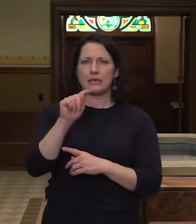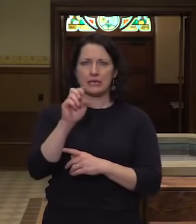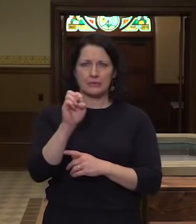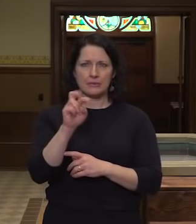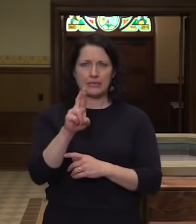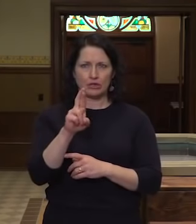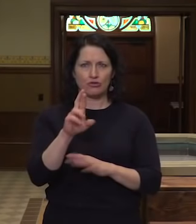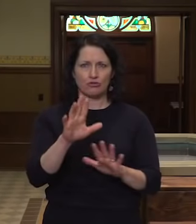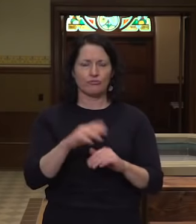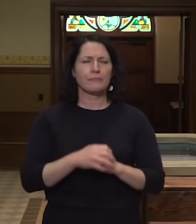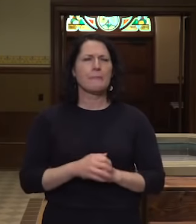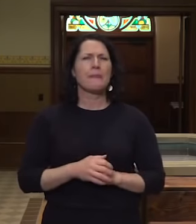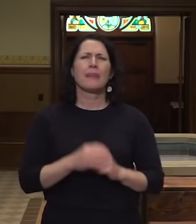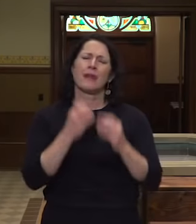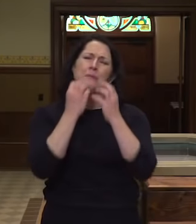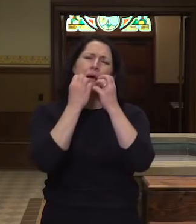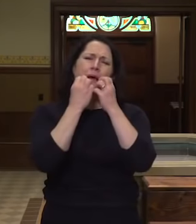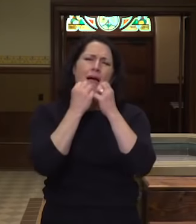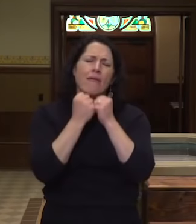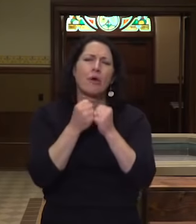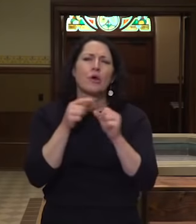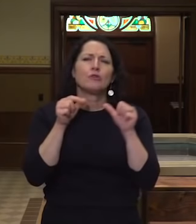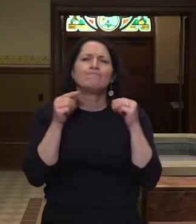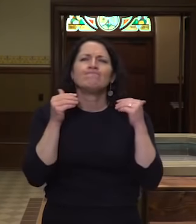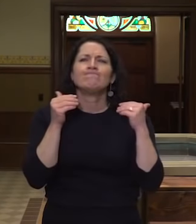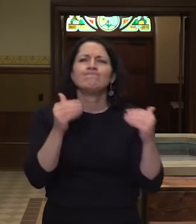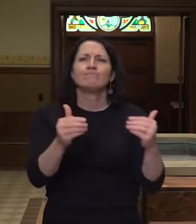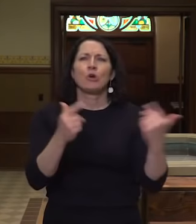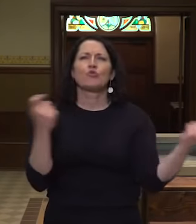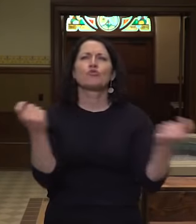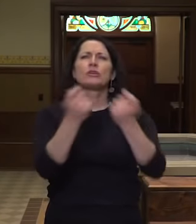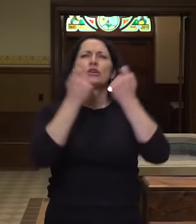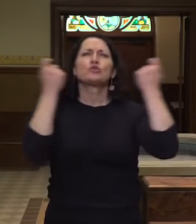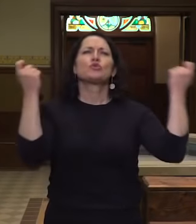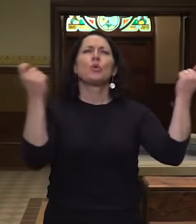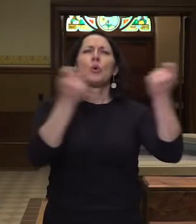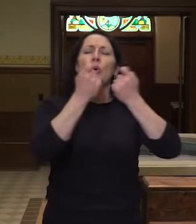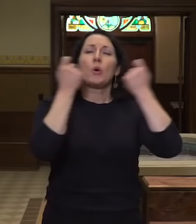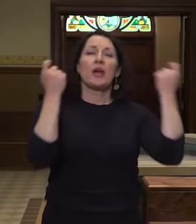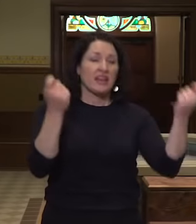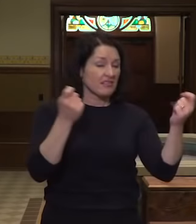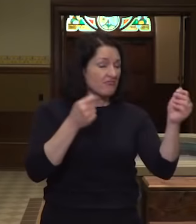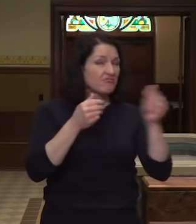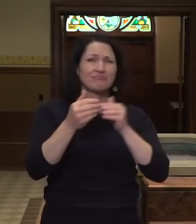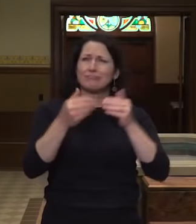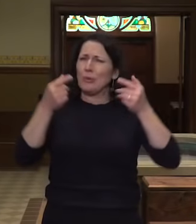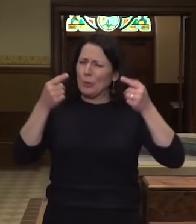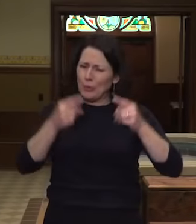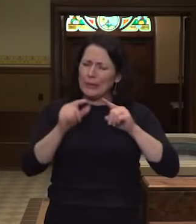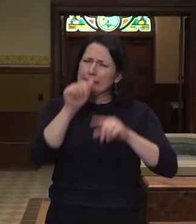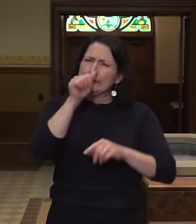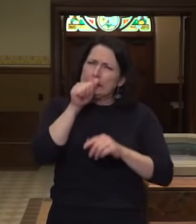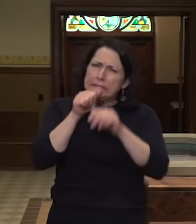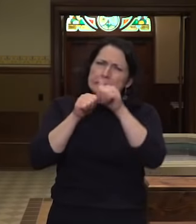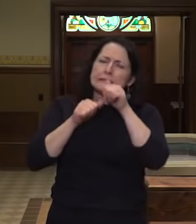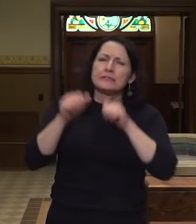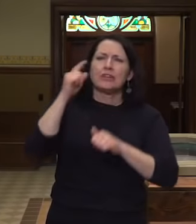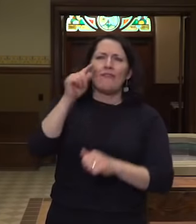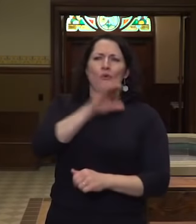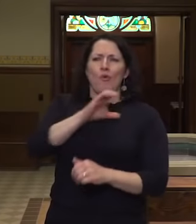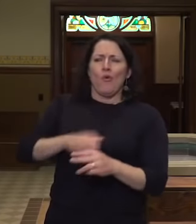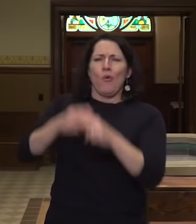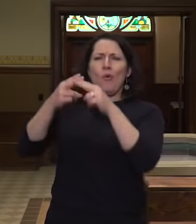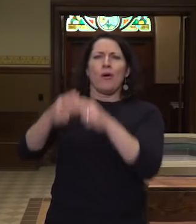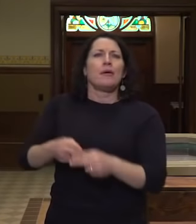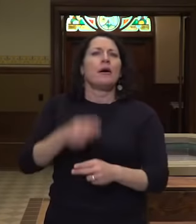Beloved, rejoice to the extent that you share in the sufferings of Christ, so that when his glory